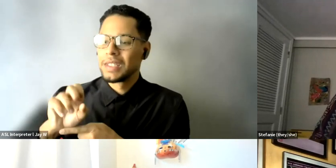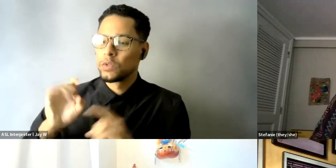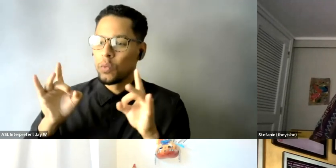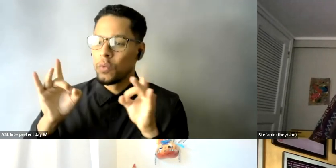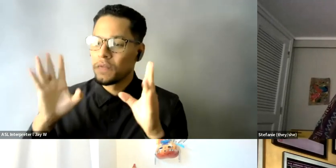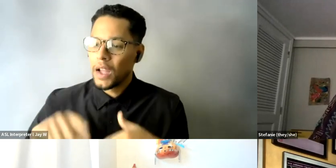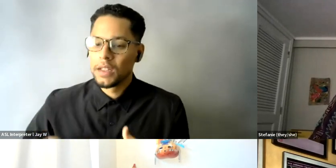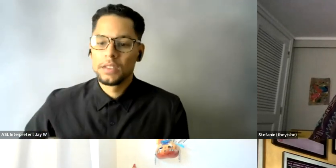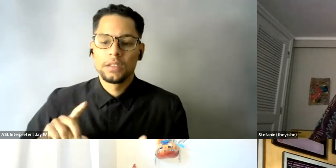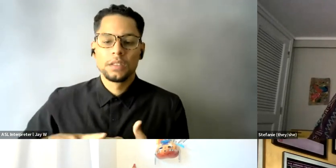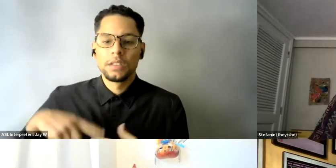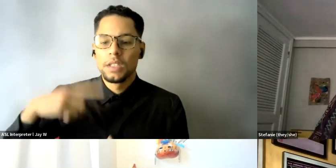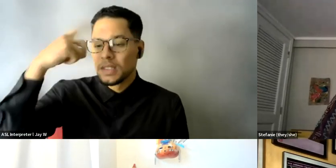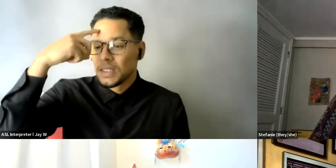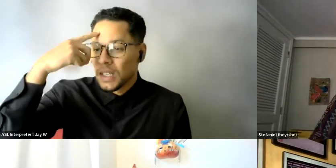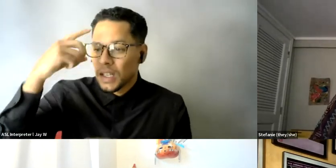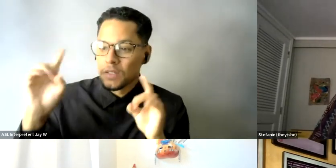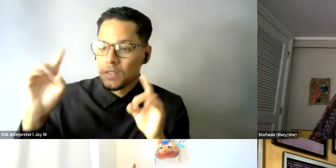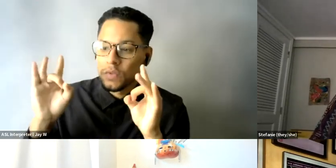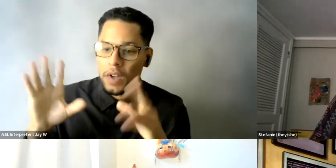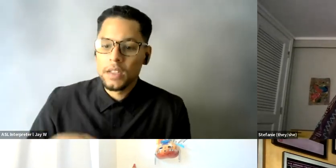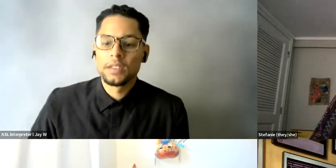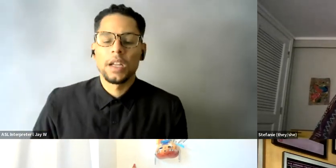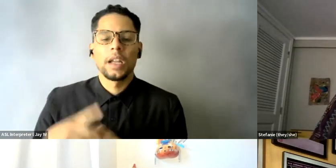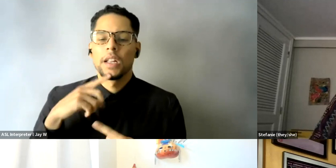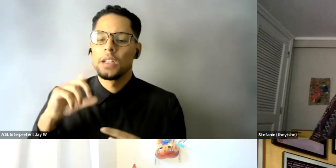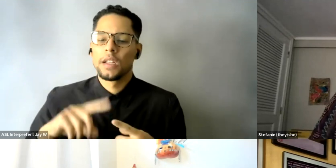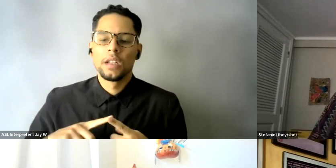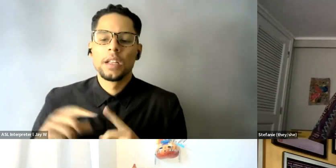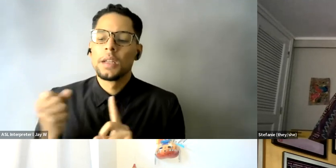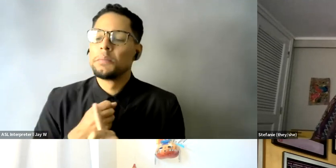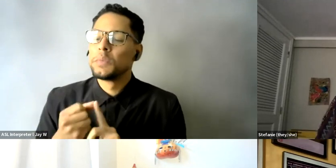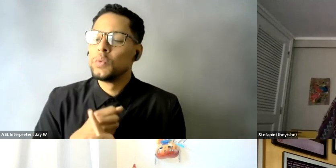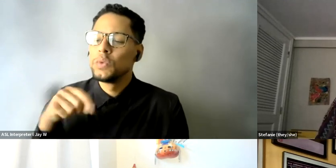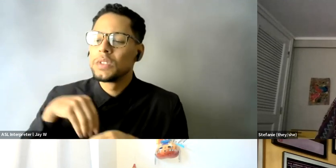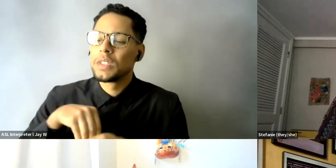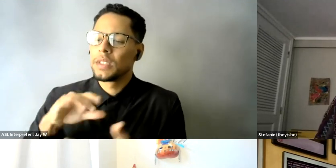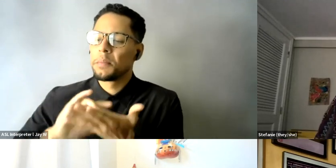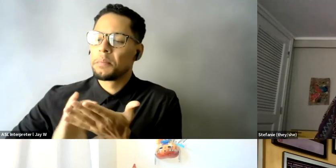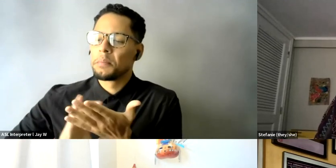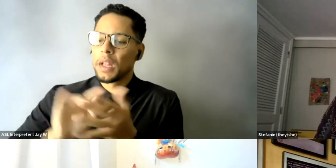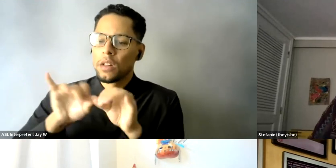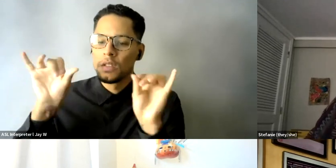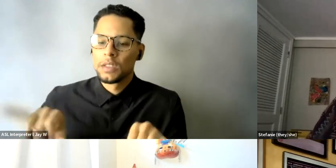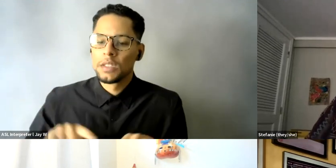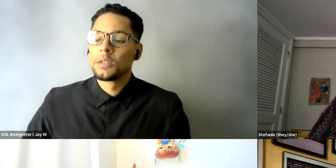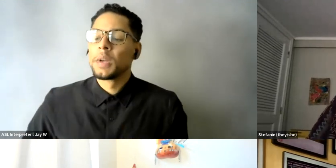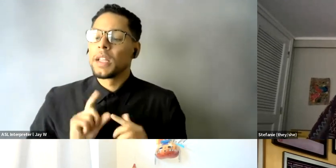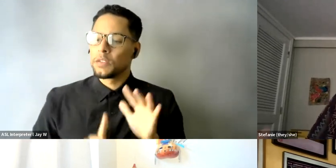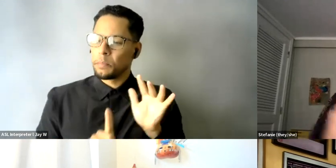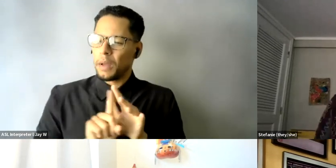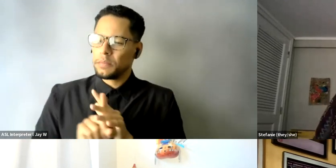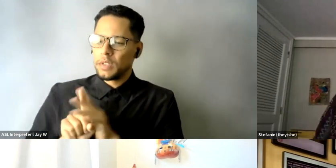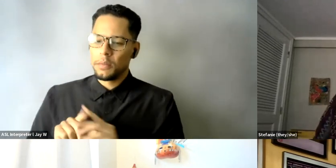lifelong abuse within the medical system. So those are things that manifested individually. But underneath